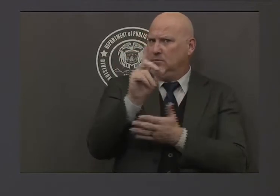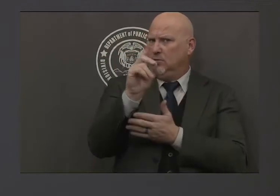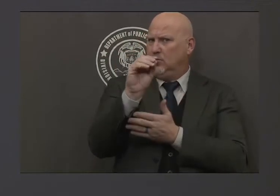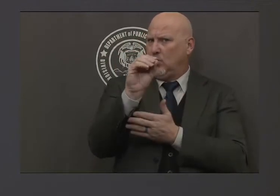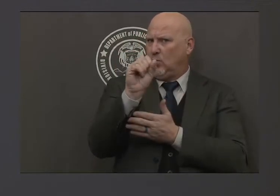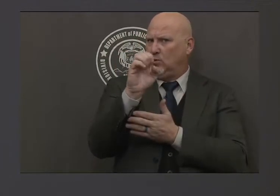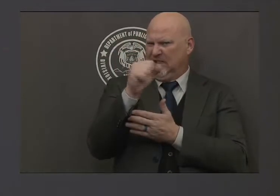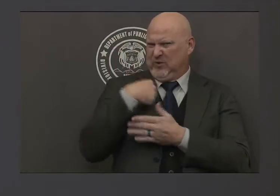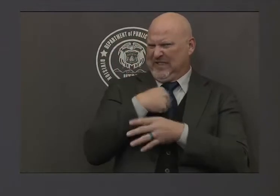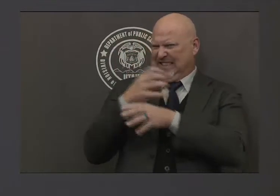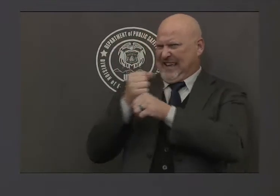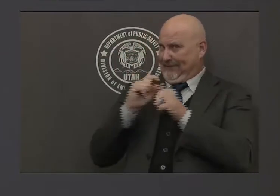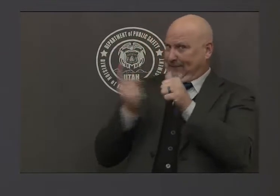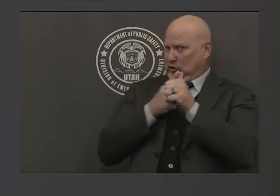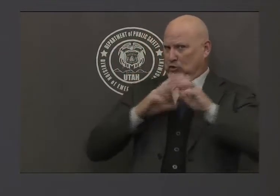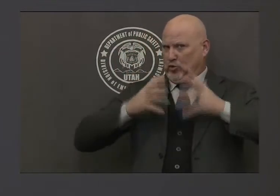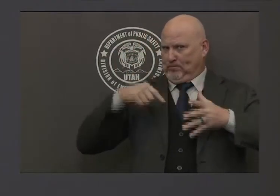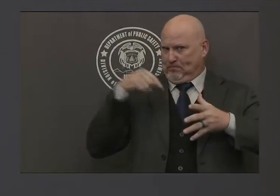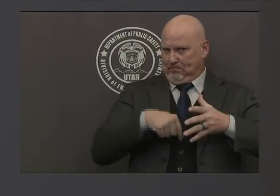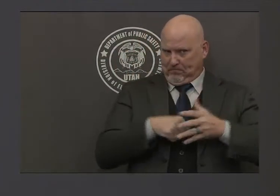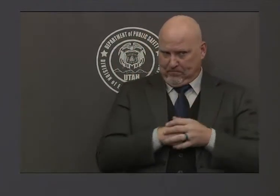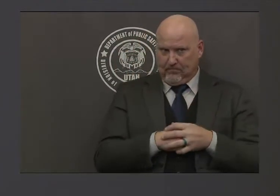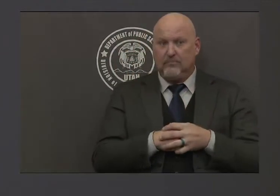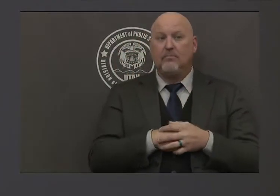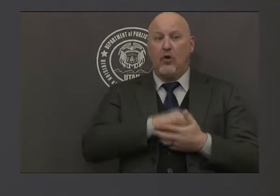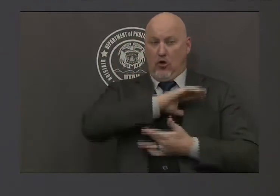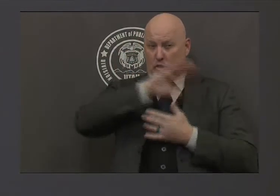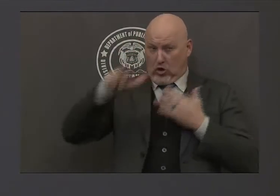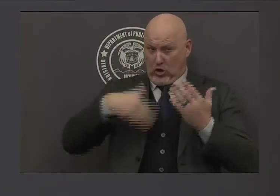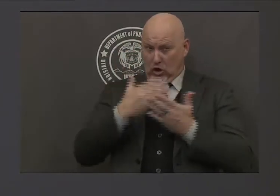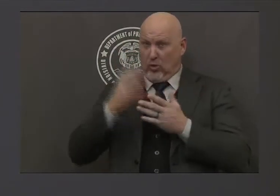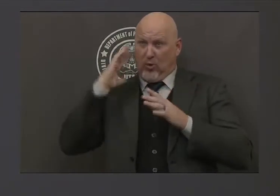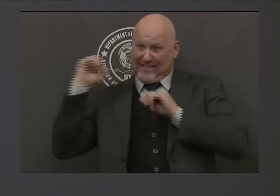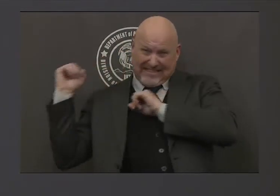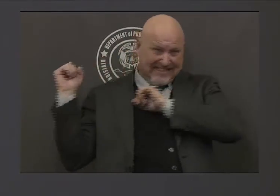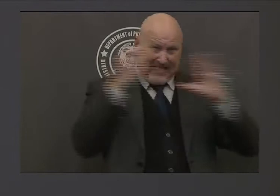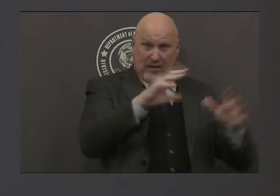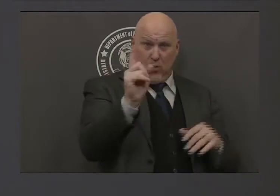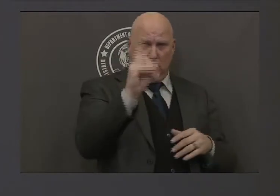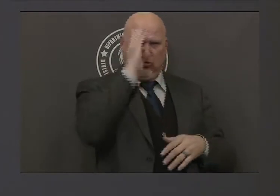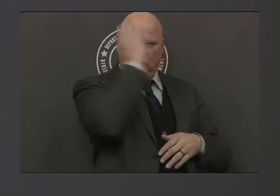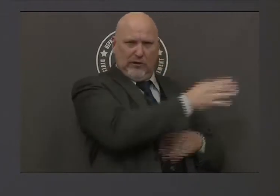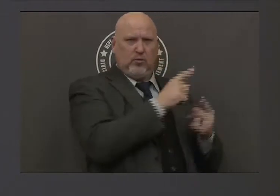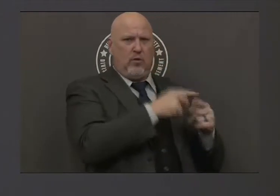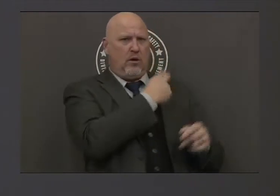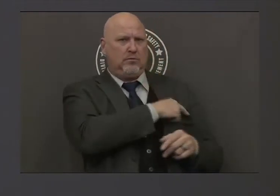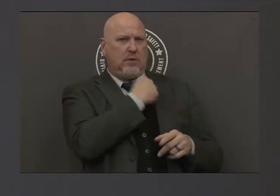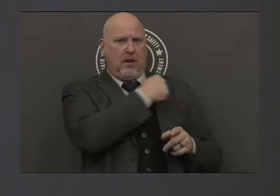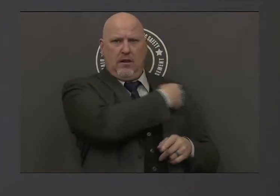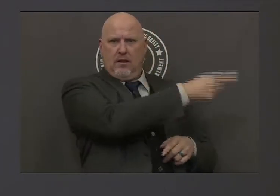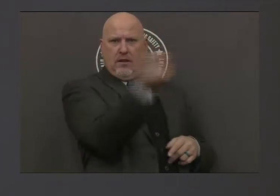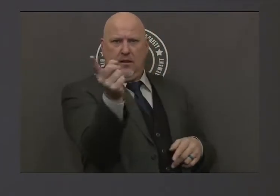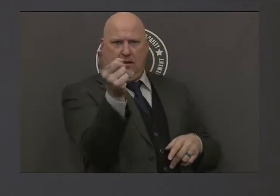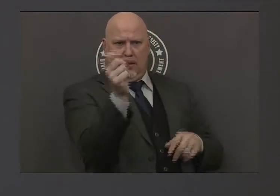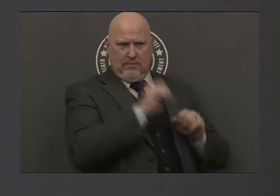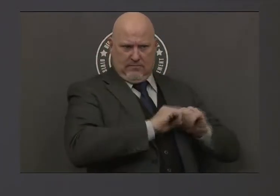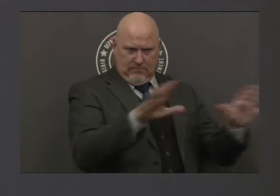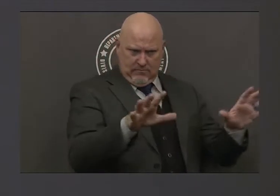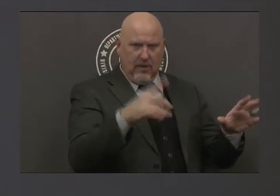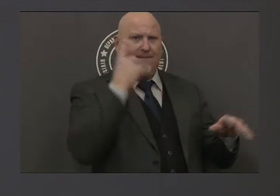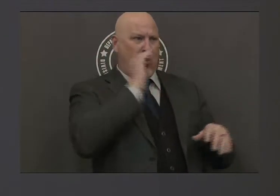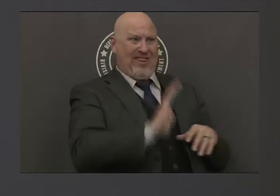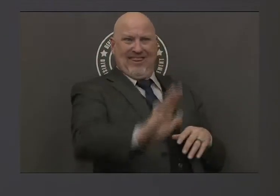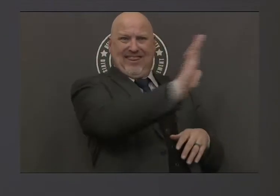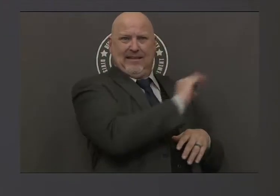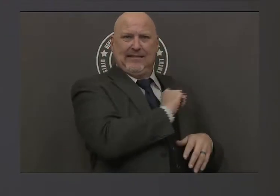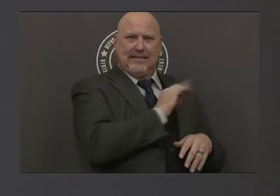hospitals in the state that will then be responsible for administering the vaccine to their employees. Each of these